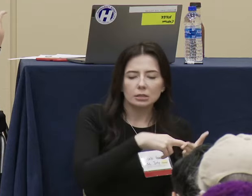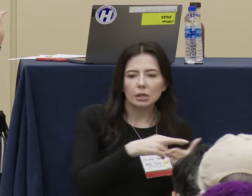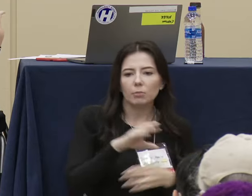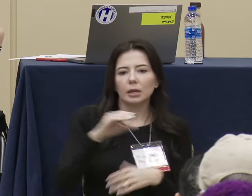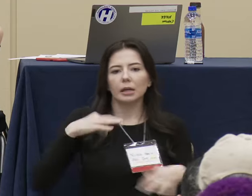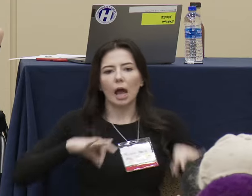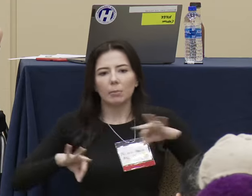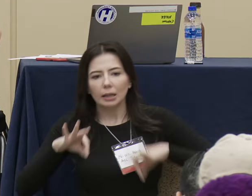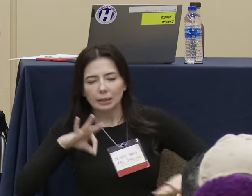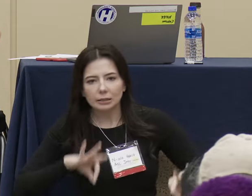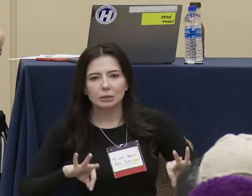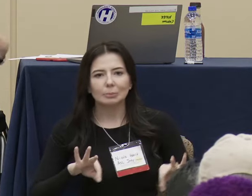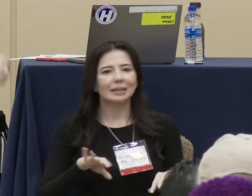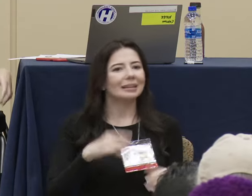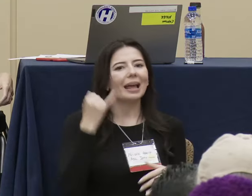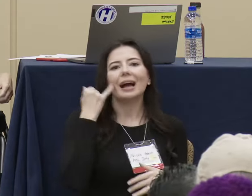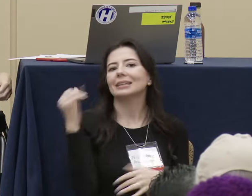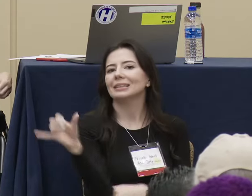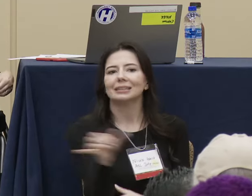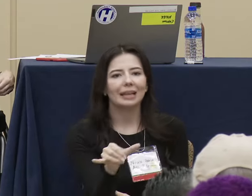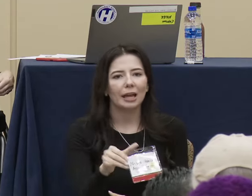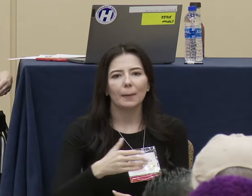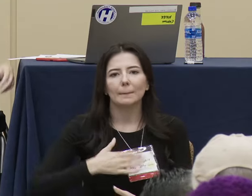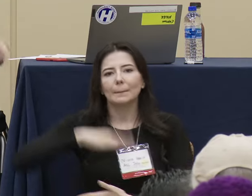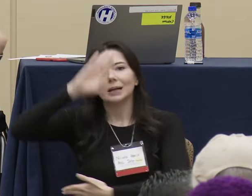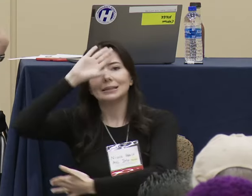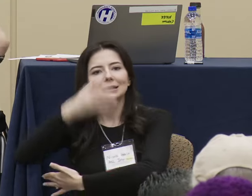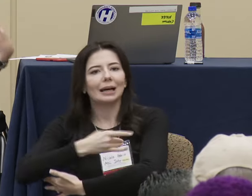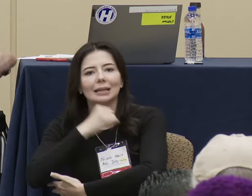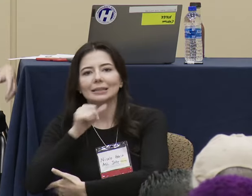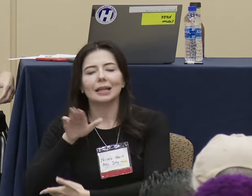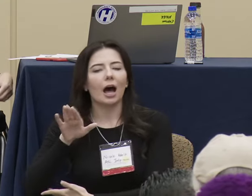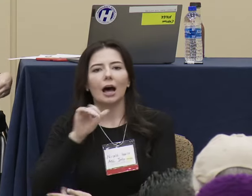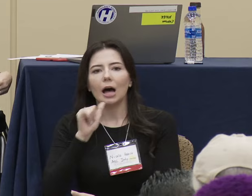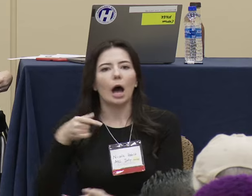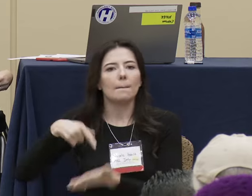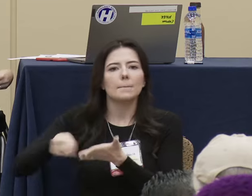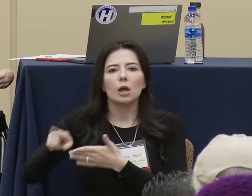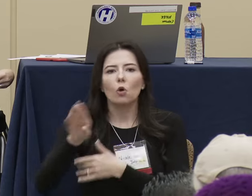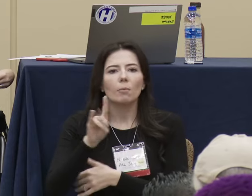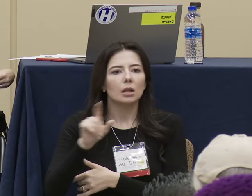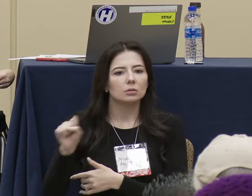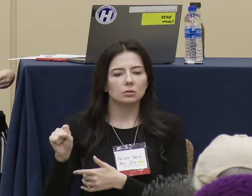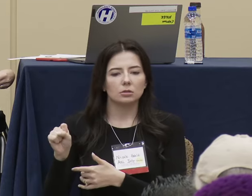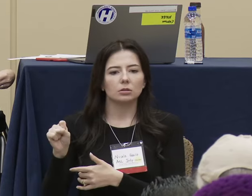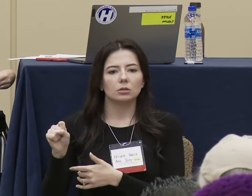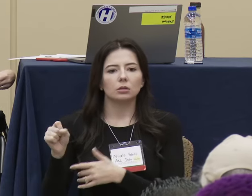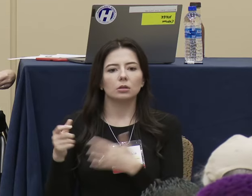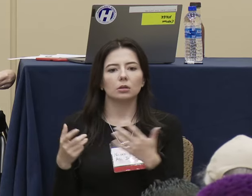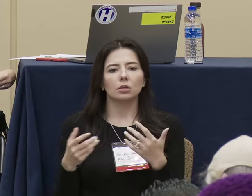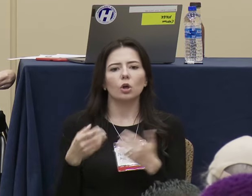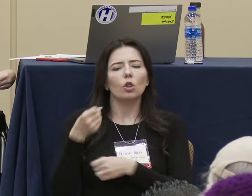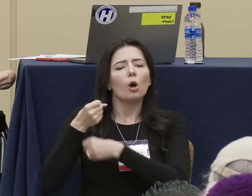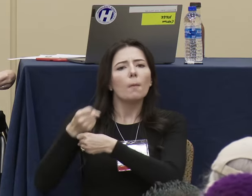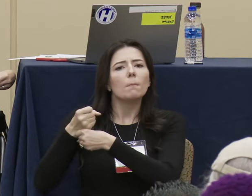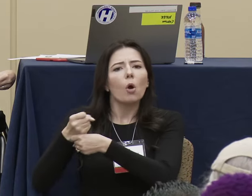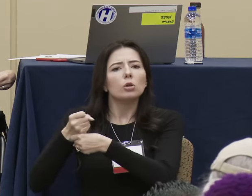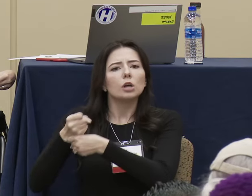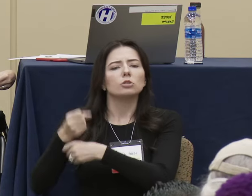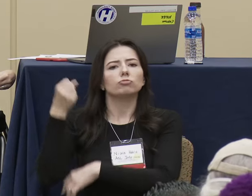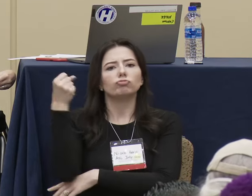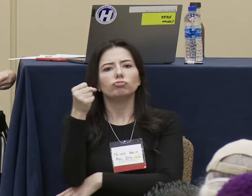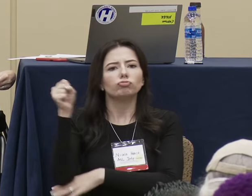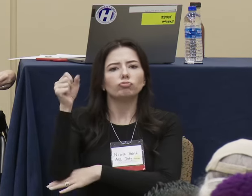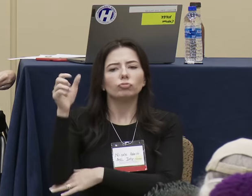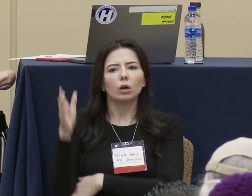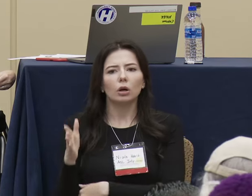not a paycheck. By the powerful use of these gendered dynamics of motherhood, the protesters tried to show